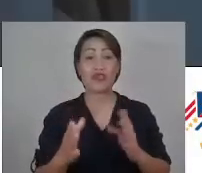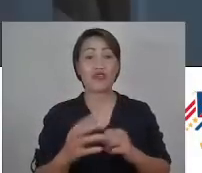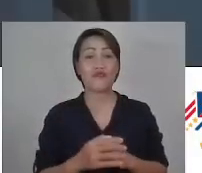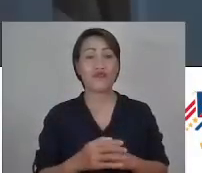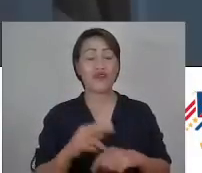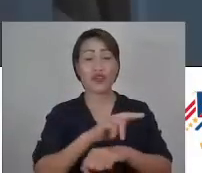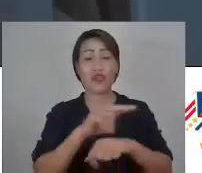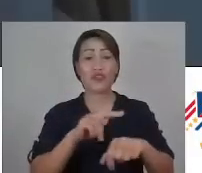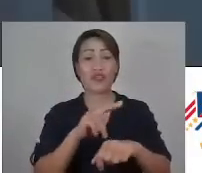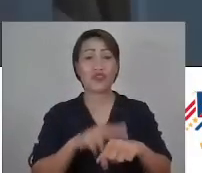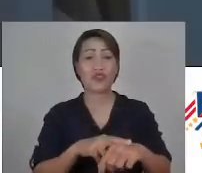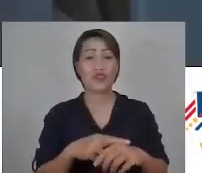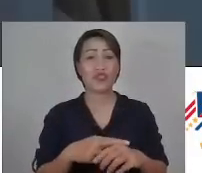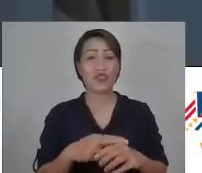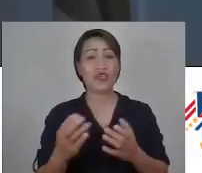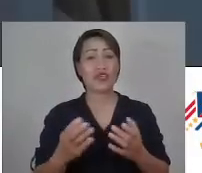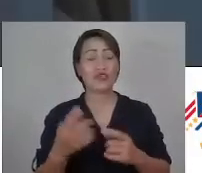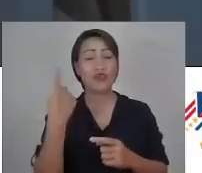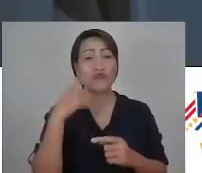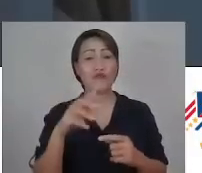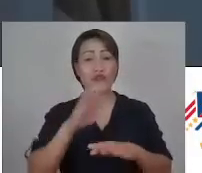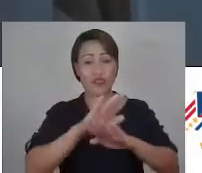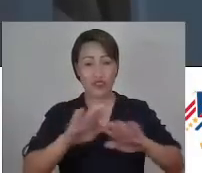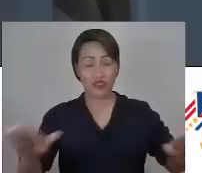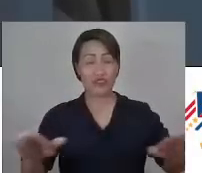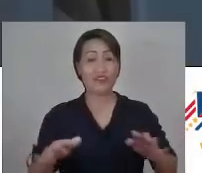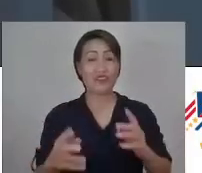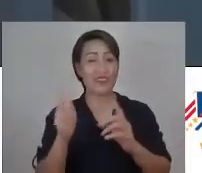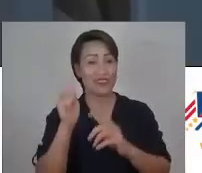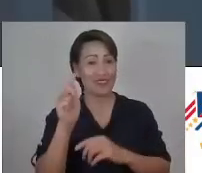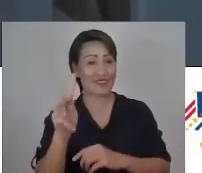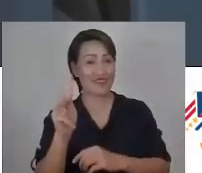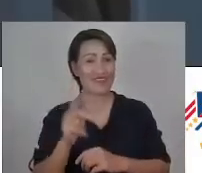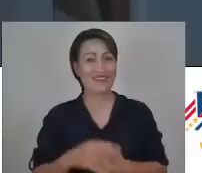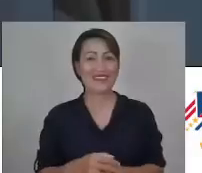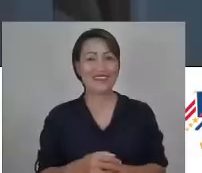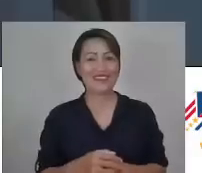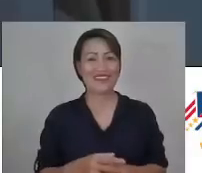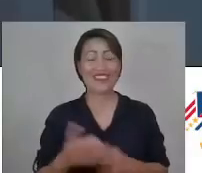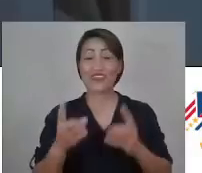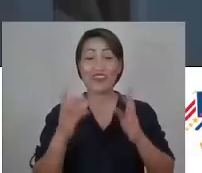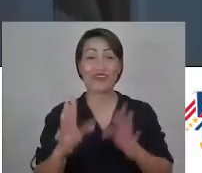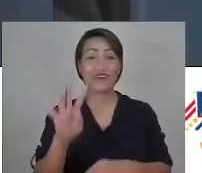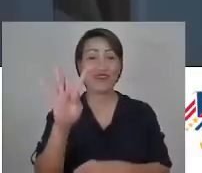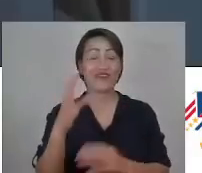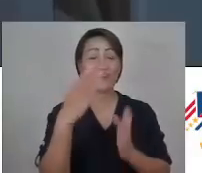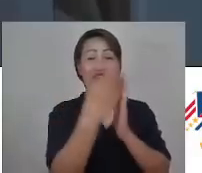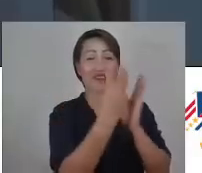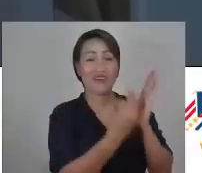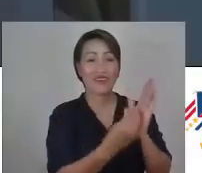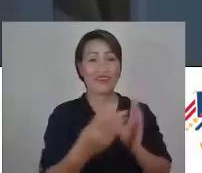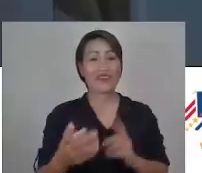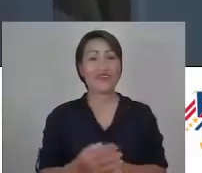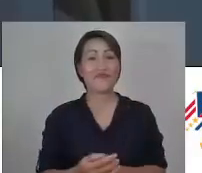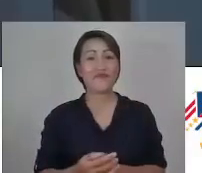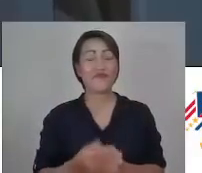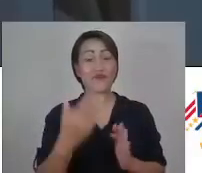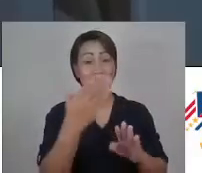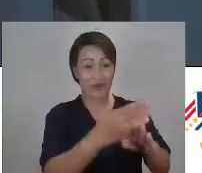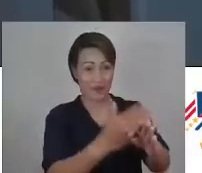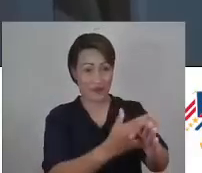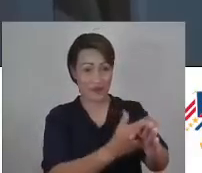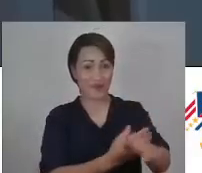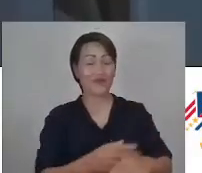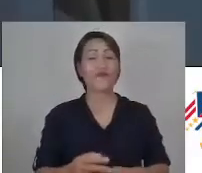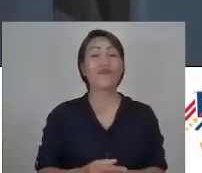Television. She is currently the Director 4 of the Bureau of Curriculum Development, Chair of the Senior High School